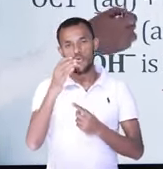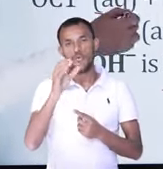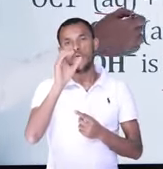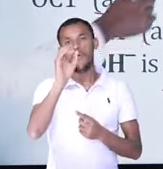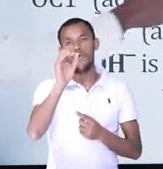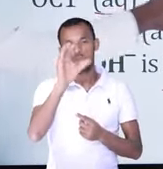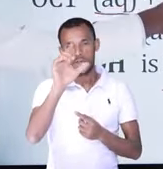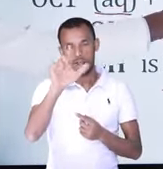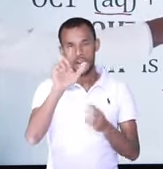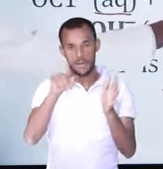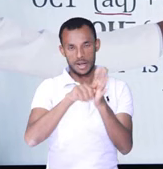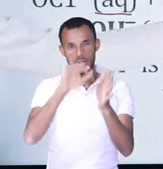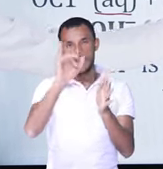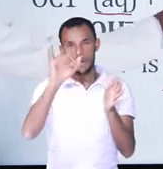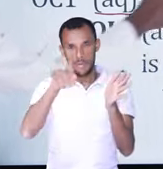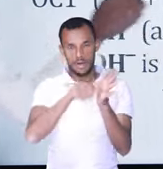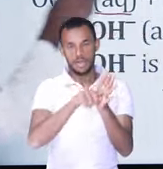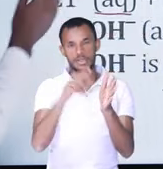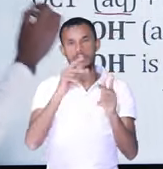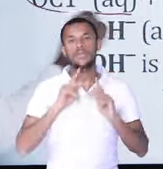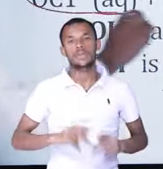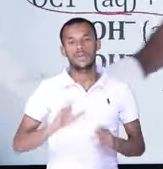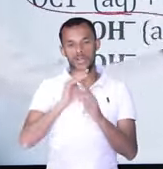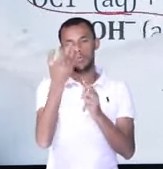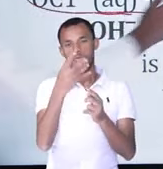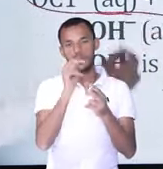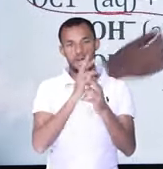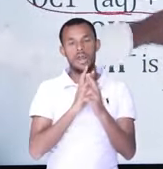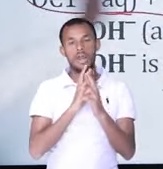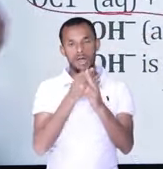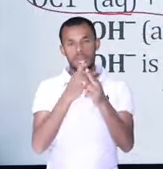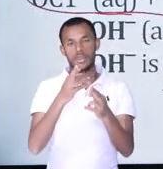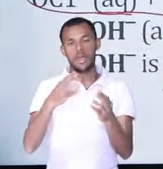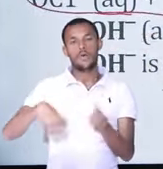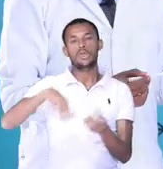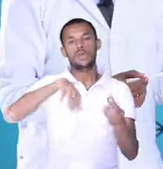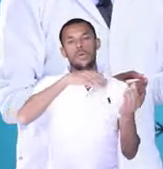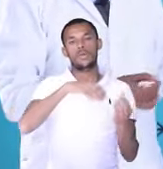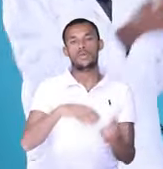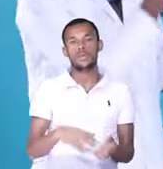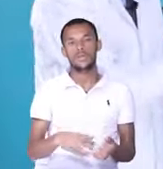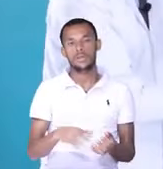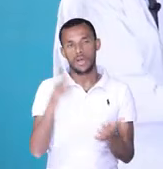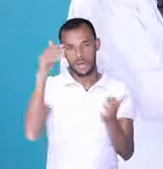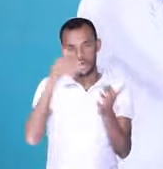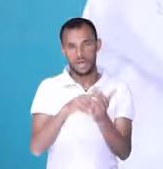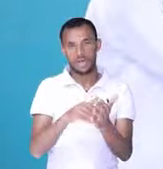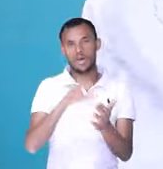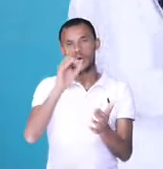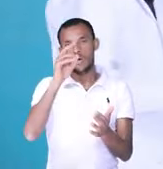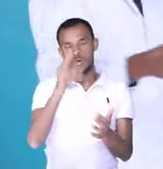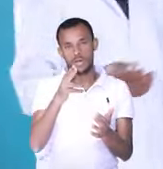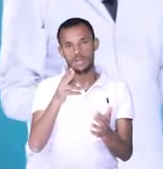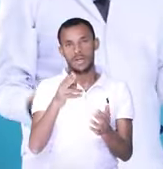OCl minus, I minus, already the physical states of the reactant, aqueous. Again,